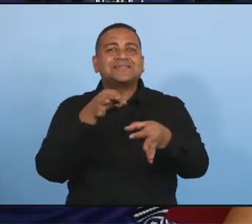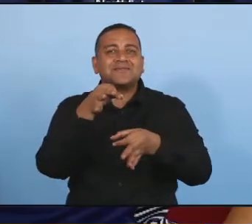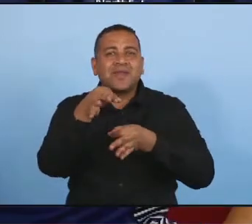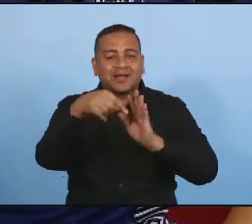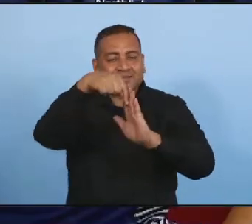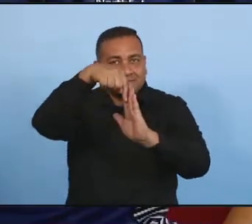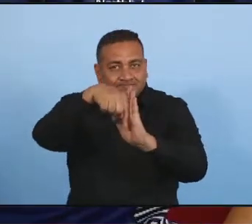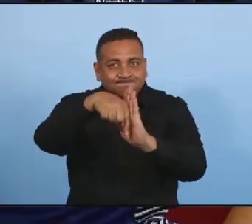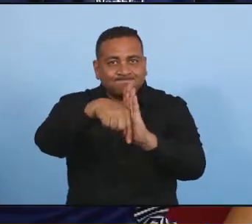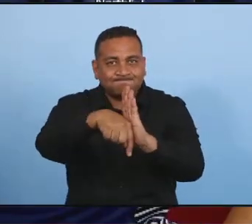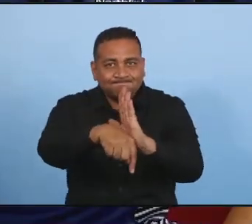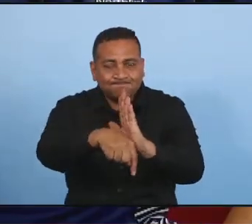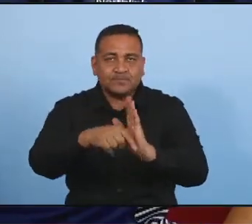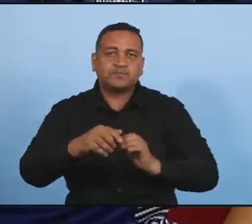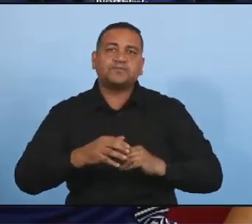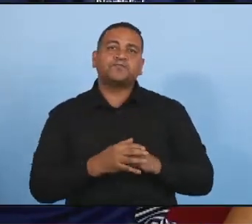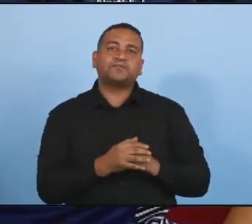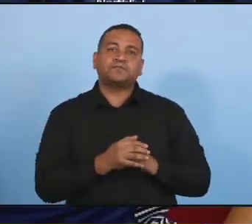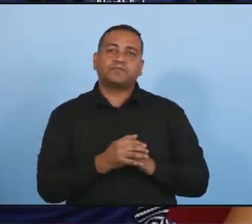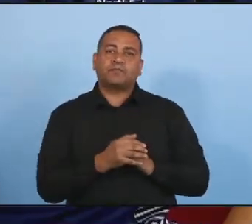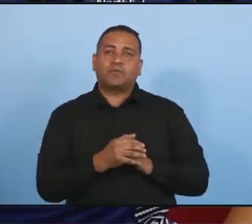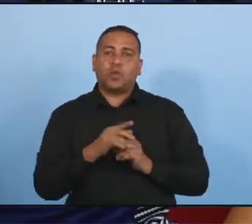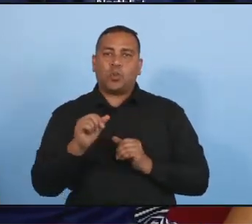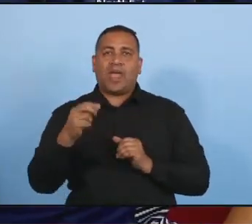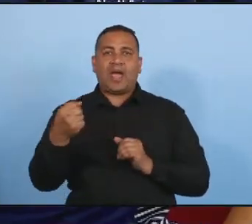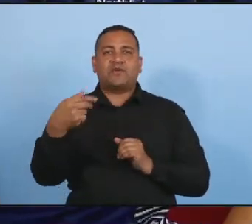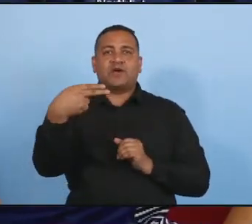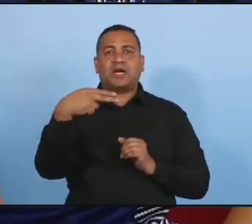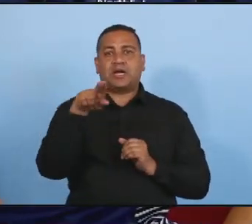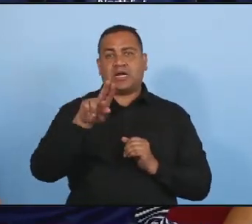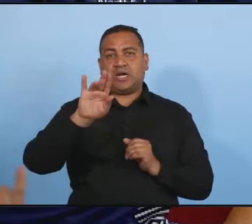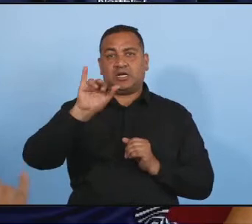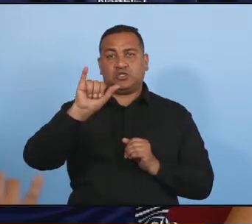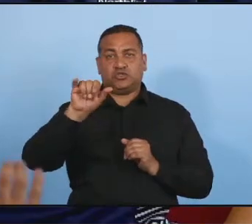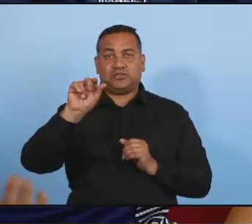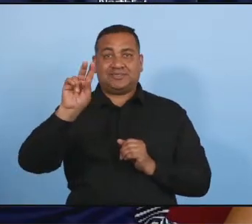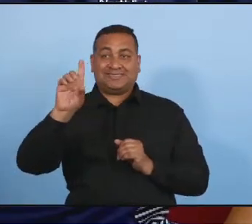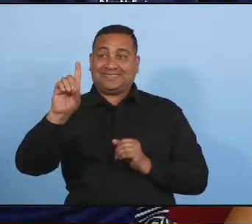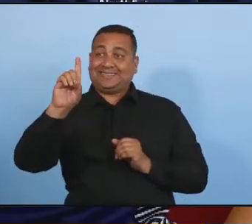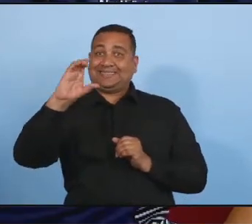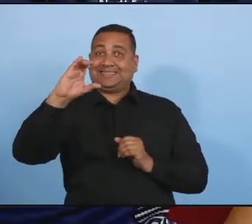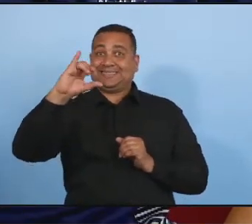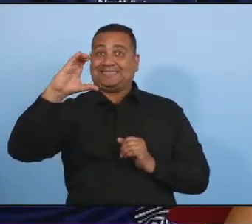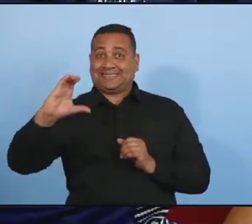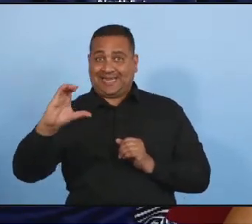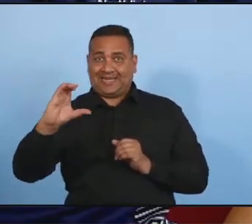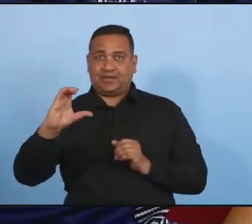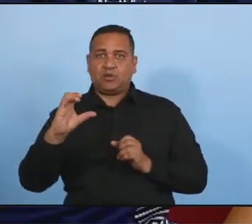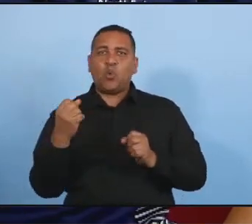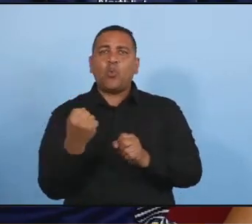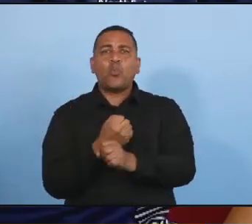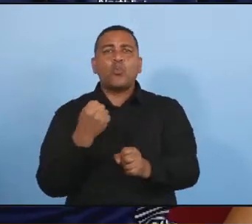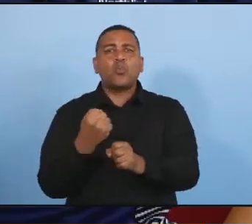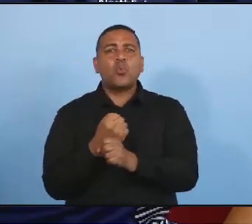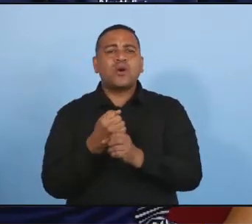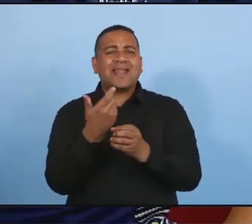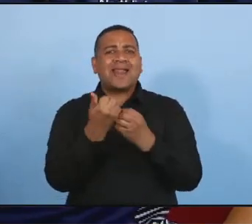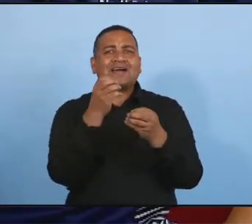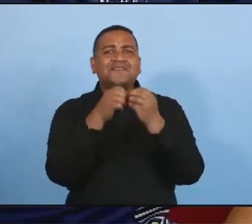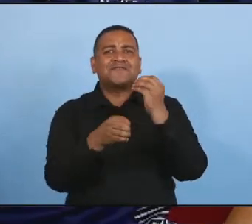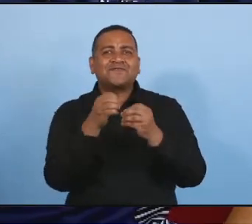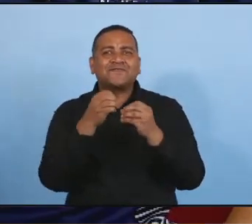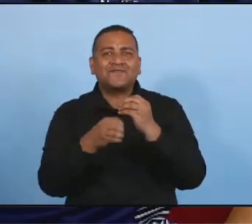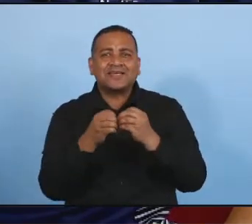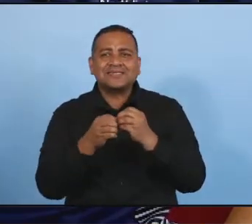be hydraulics, pneumatics, working on a lathe, working on a milling machine, working on a grinder, working